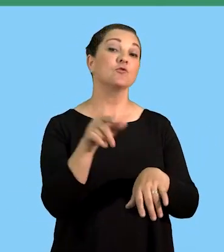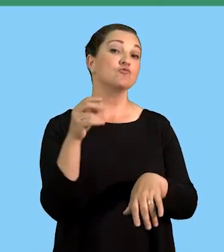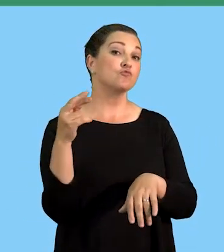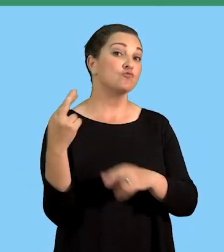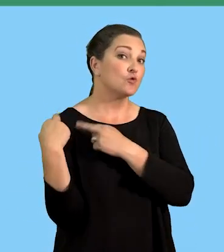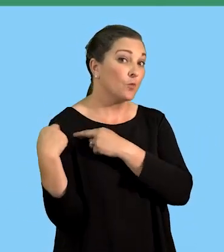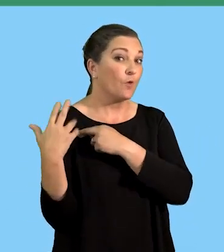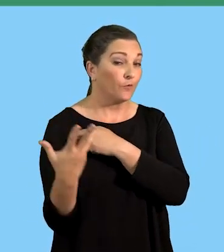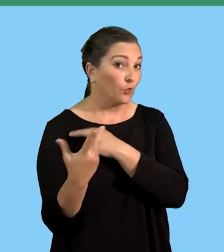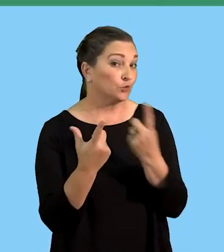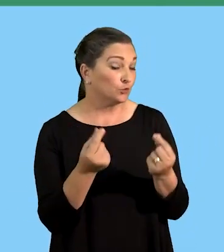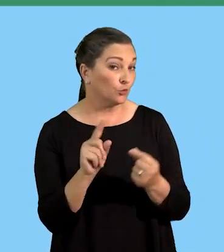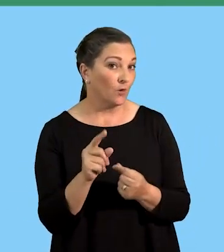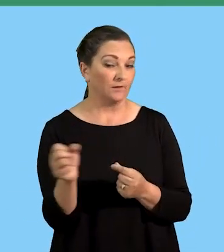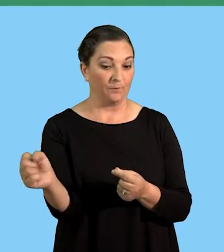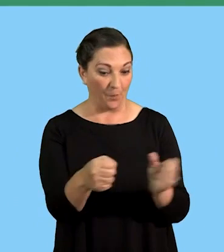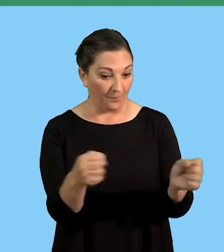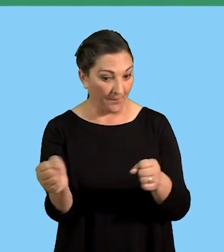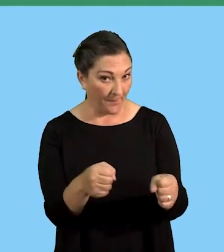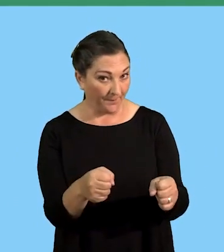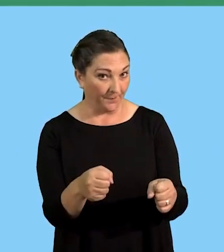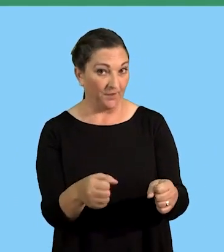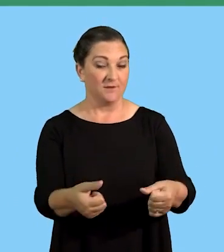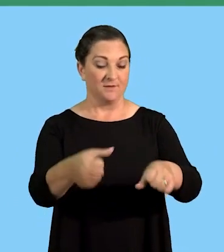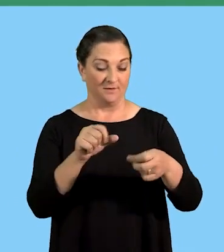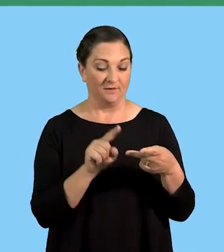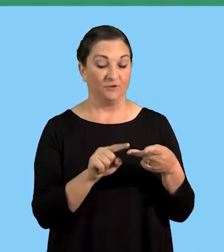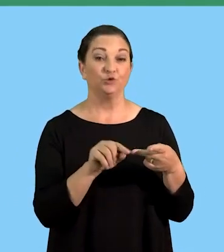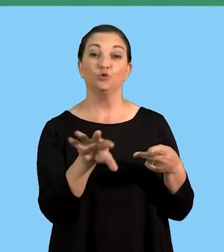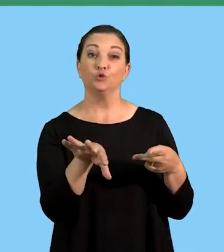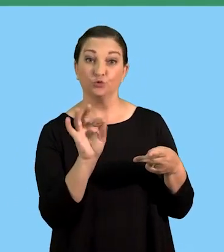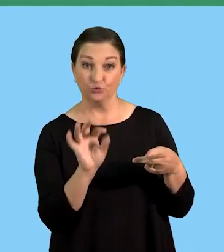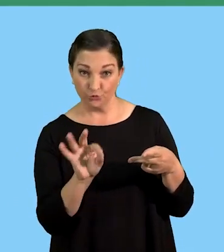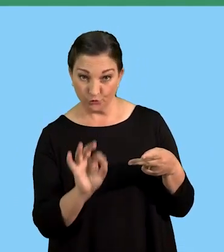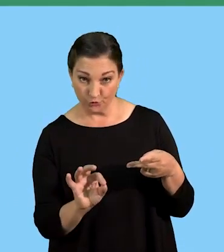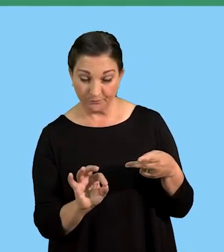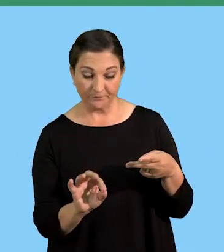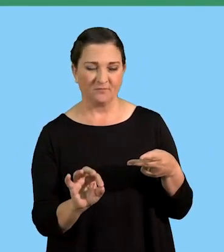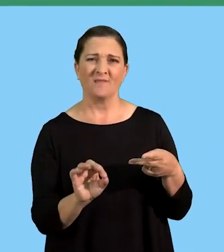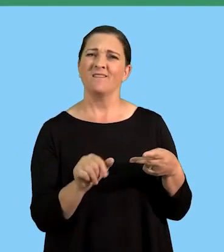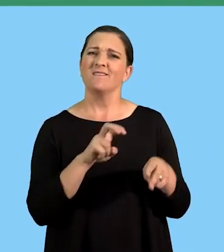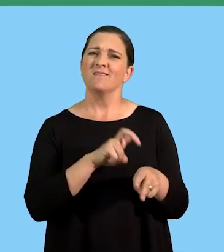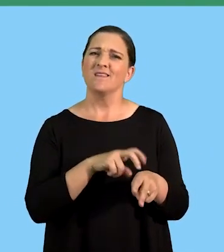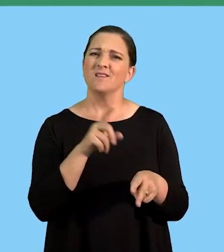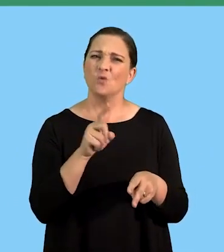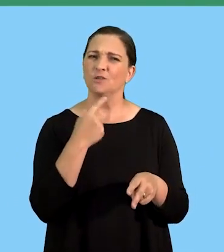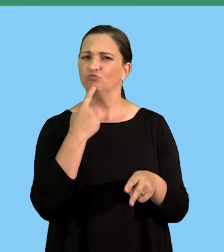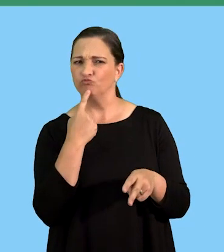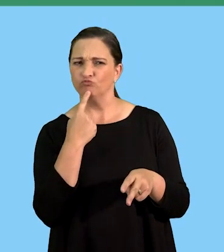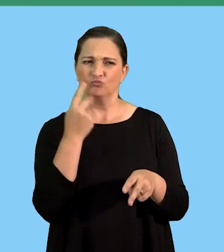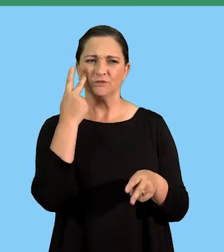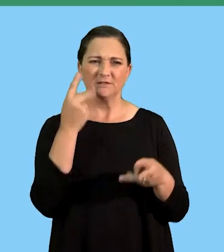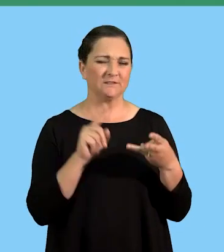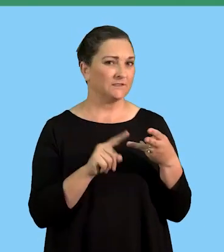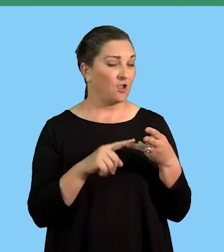the recruitment, as well as the selection. They must look at different